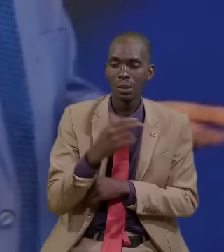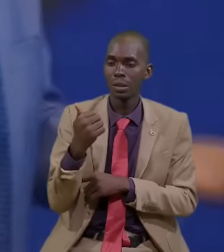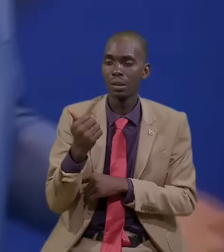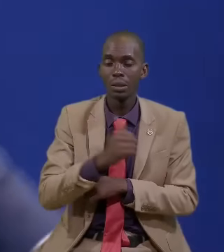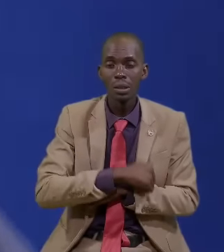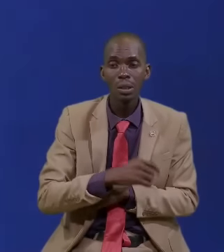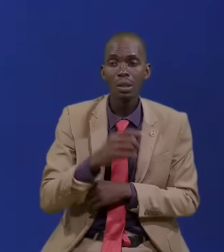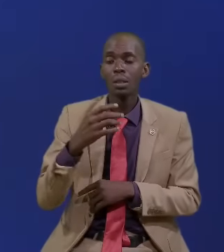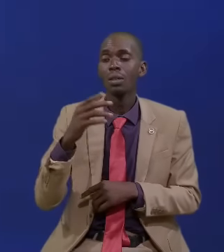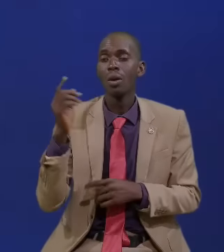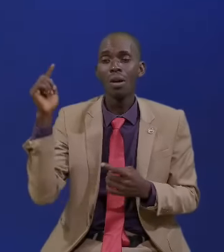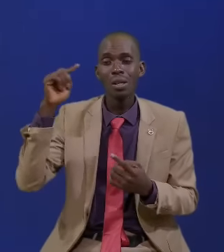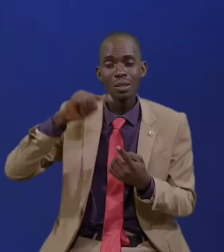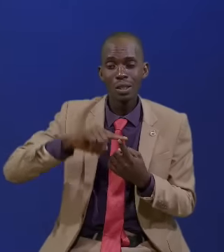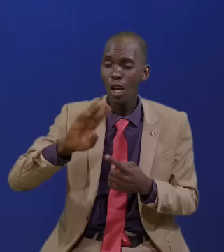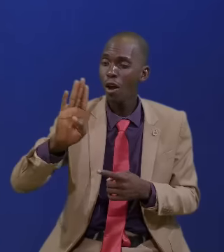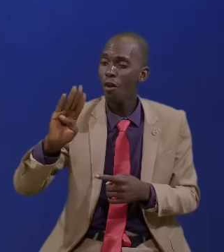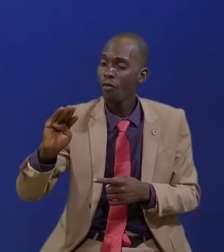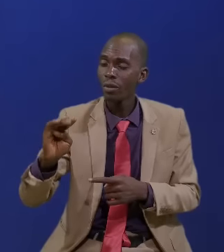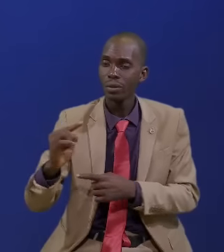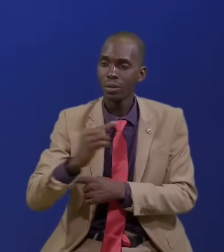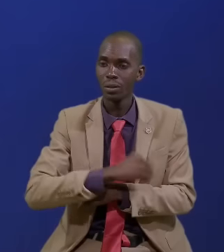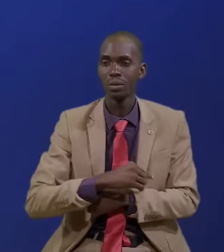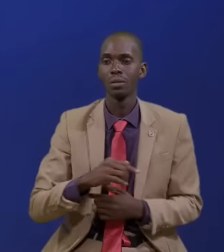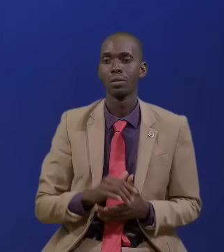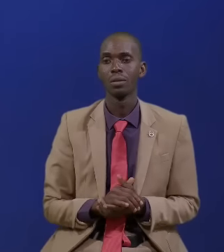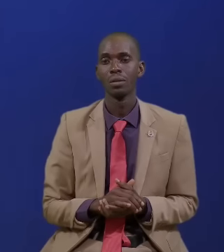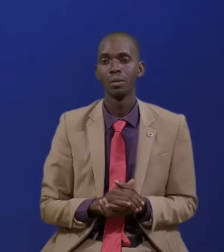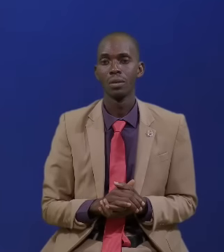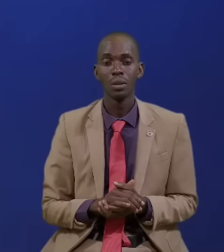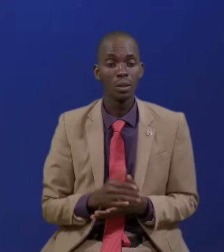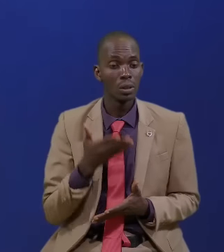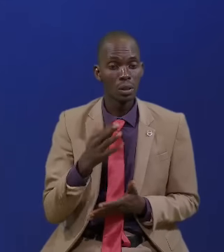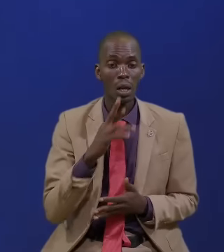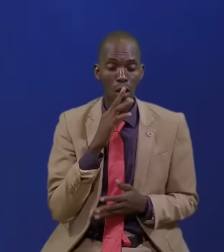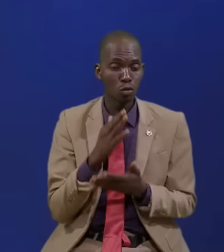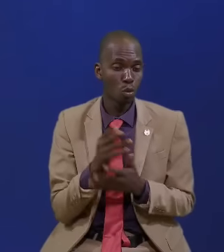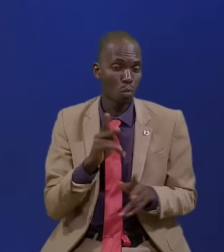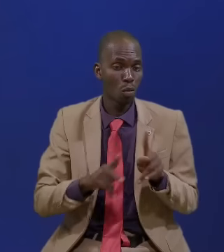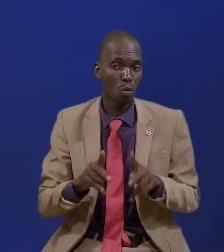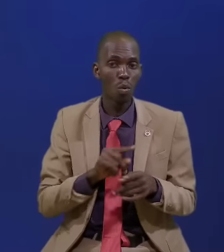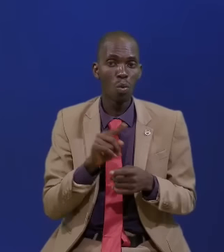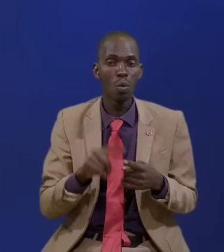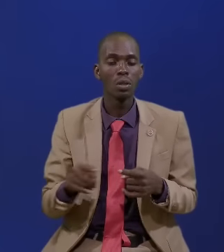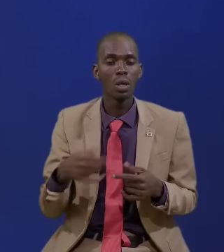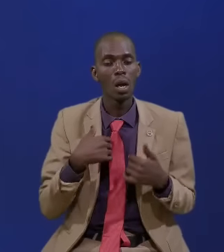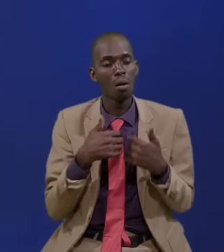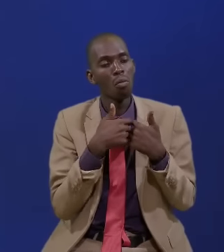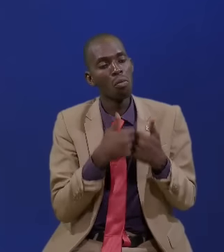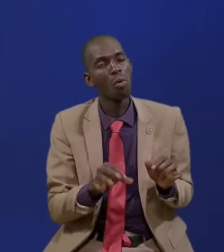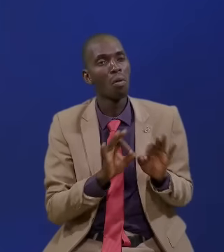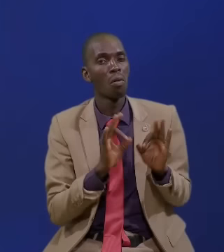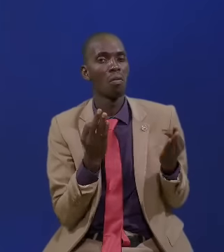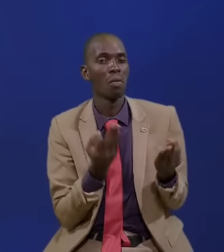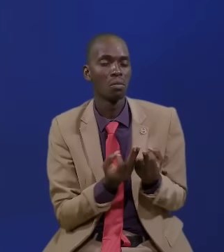until this 14th day. There are people when they have lost a relative, a loved